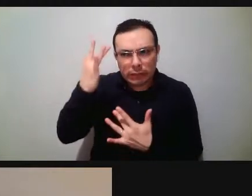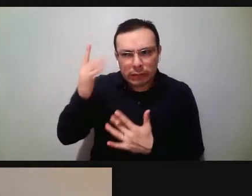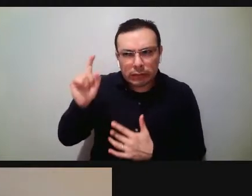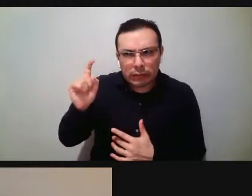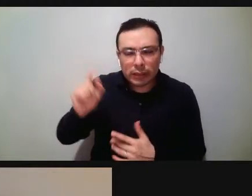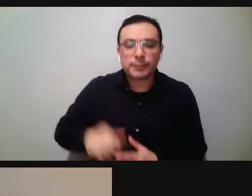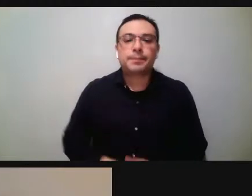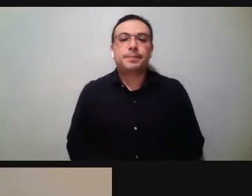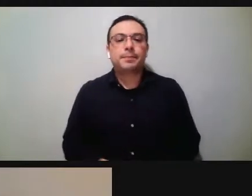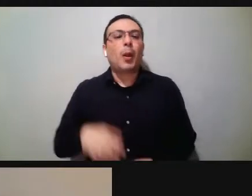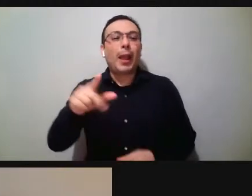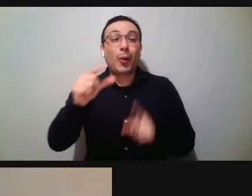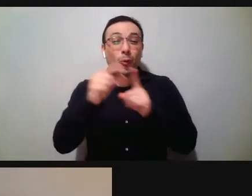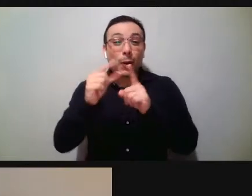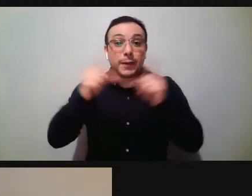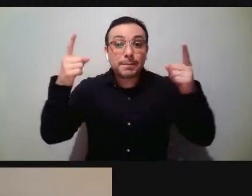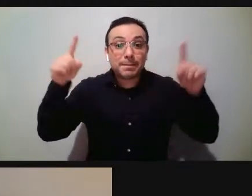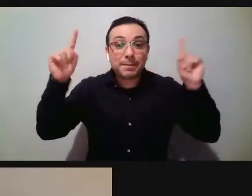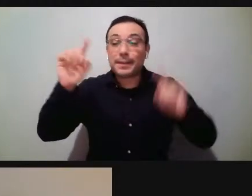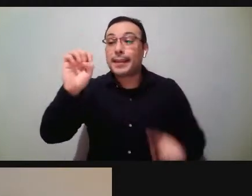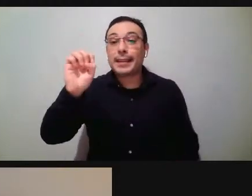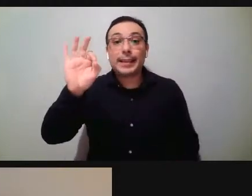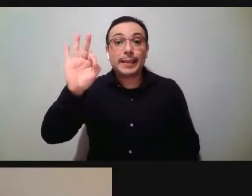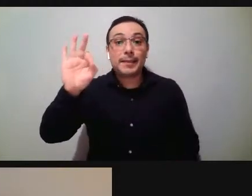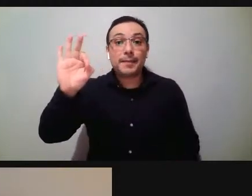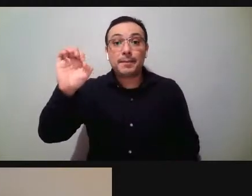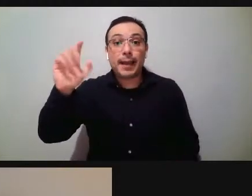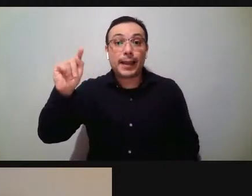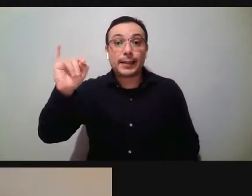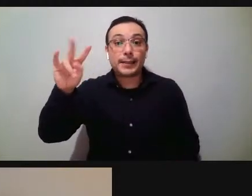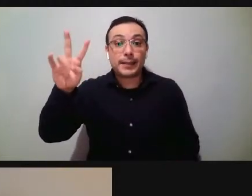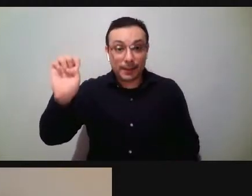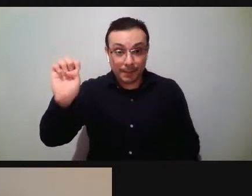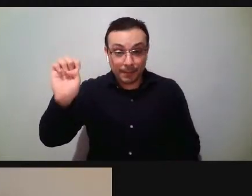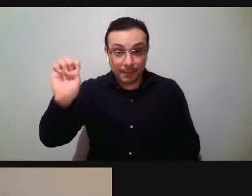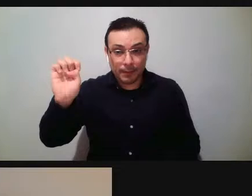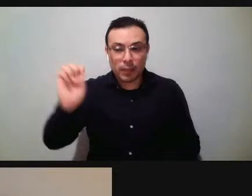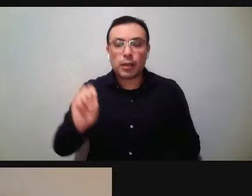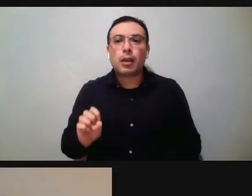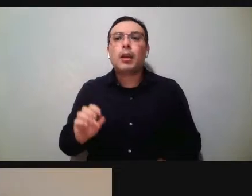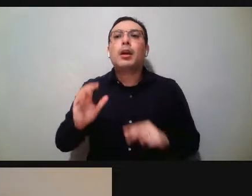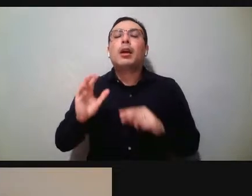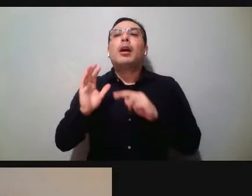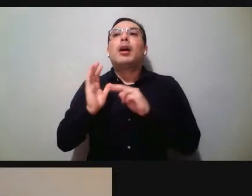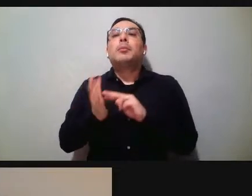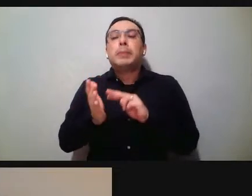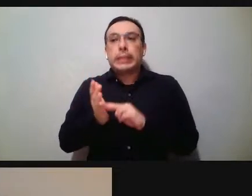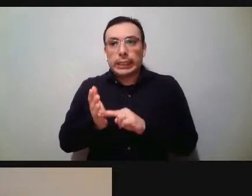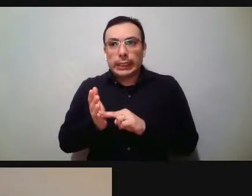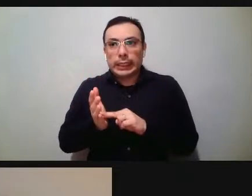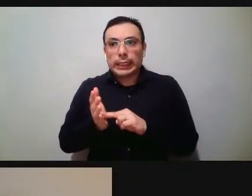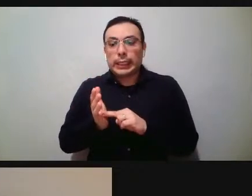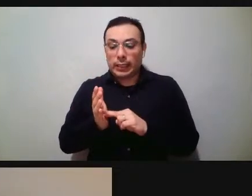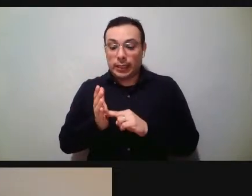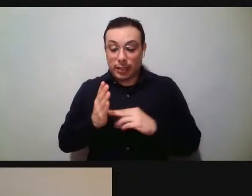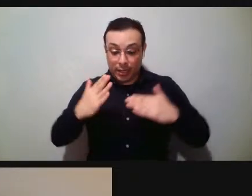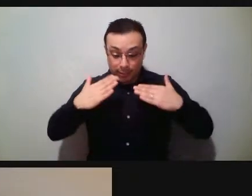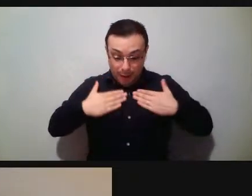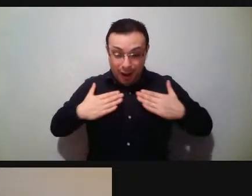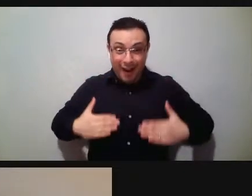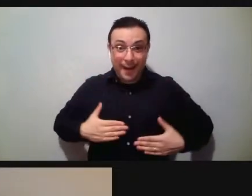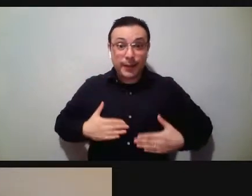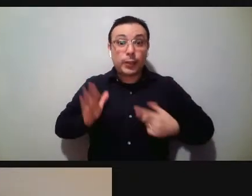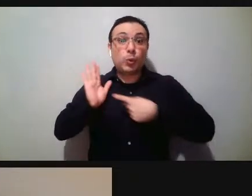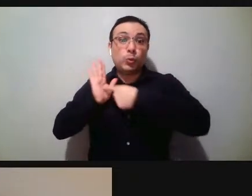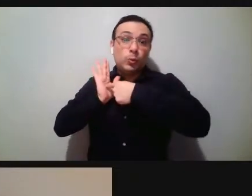kind of effective, they're effective at you not having symptomatic COVID. So as I said before, we